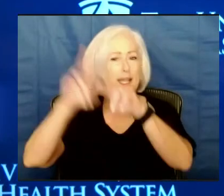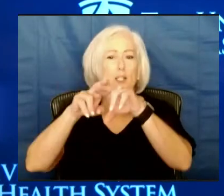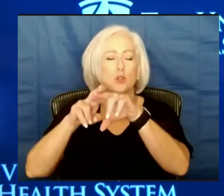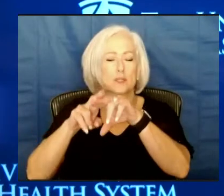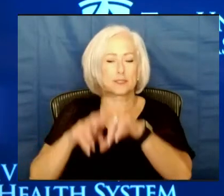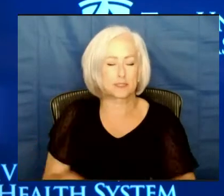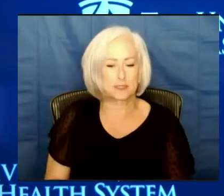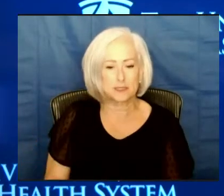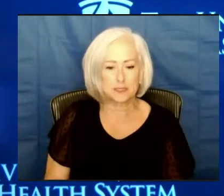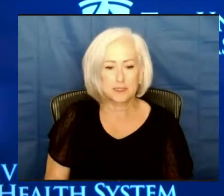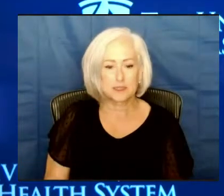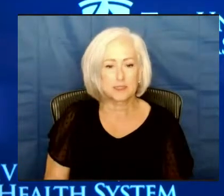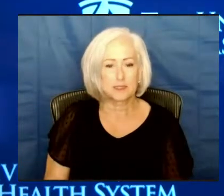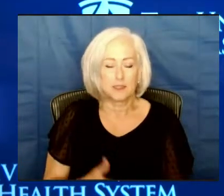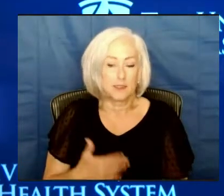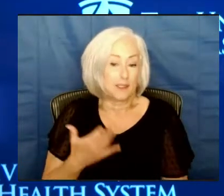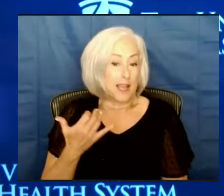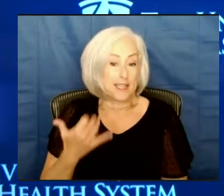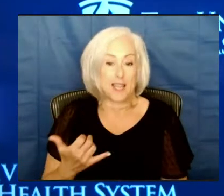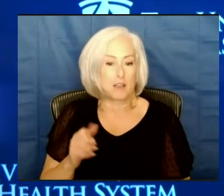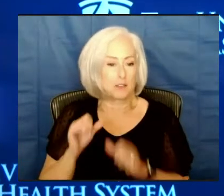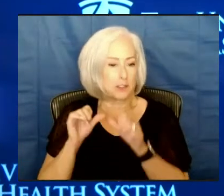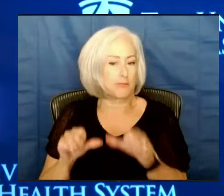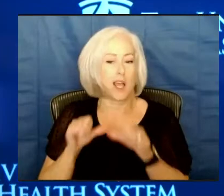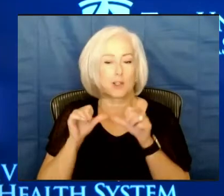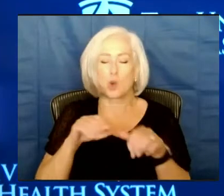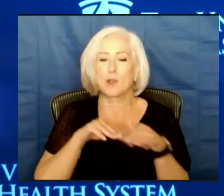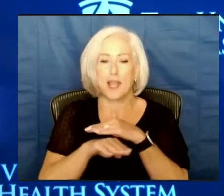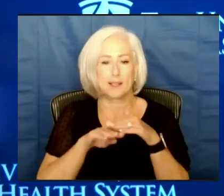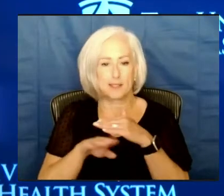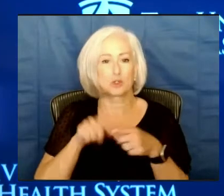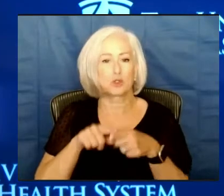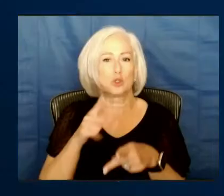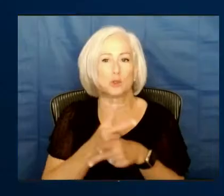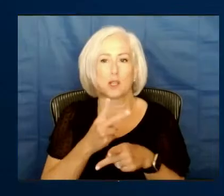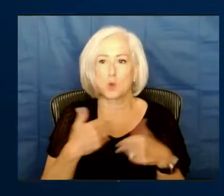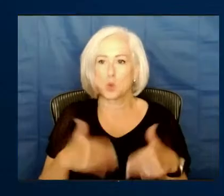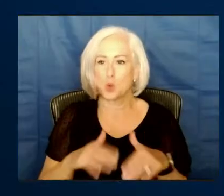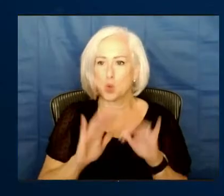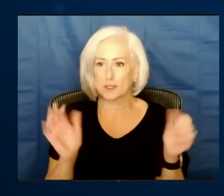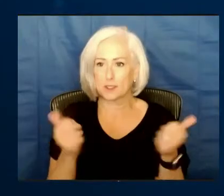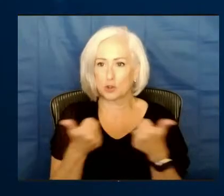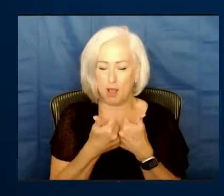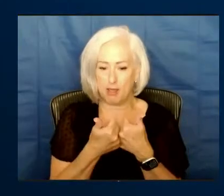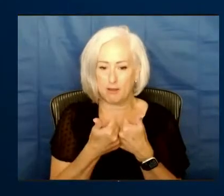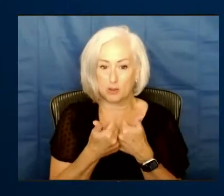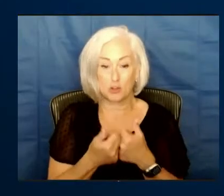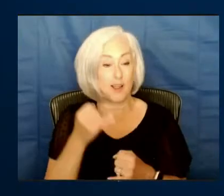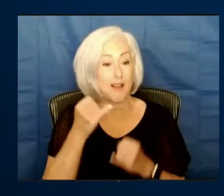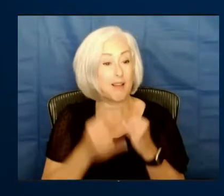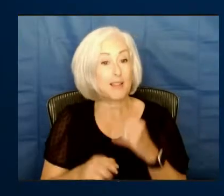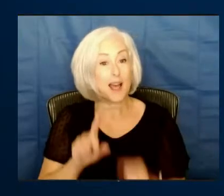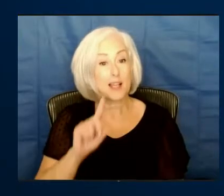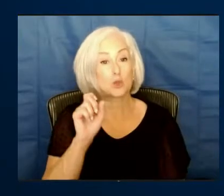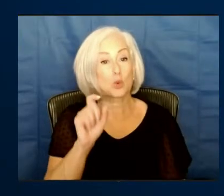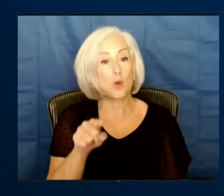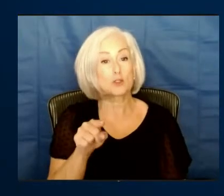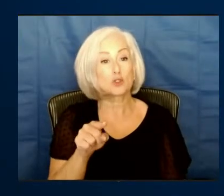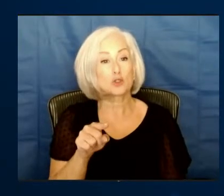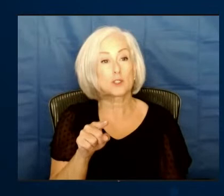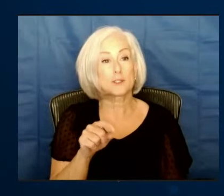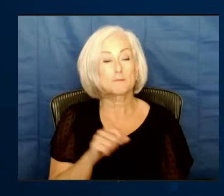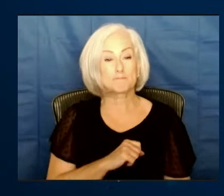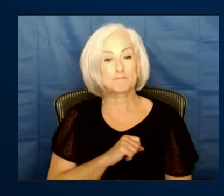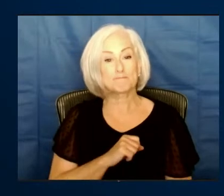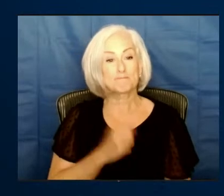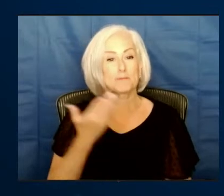then just ongoing access to care is just a real challenge, Jess. So last question, Dr. Stites, and maybe you could expand